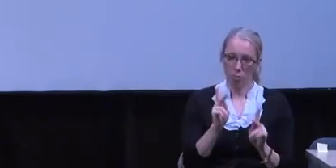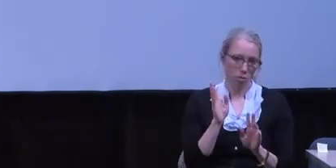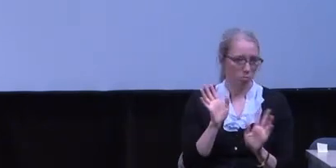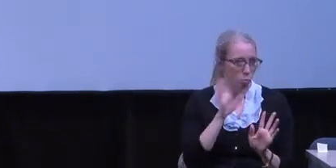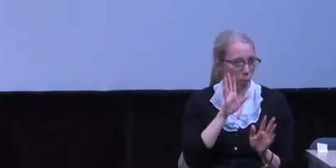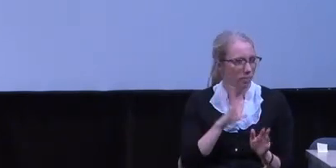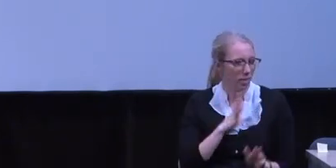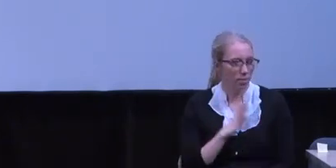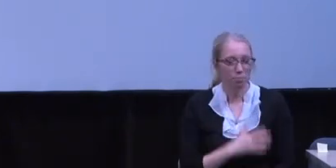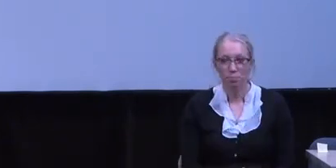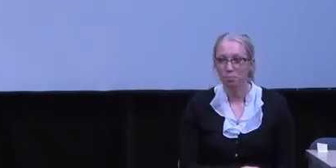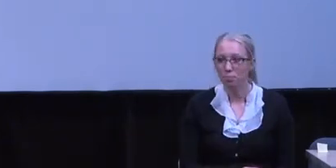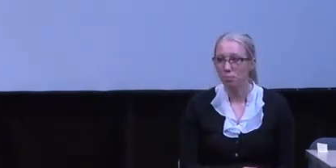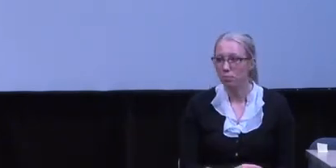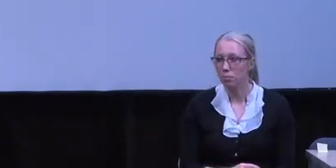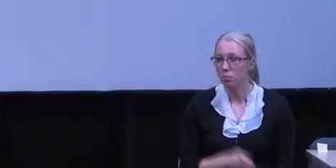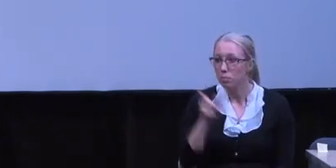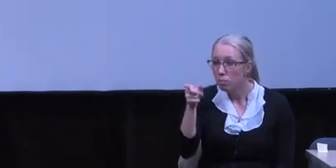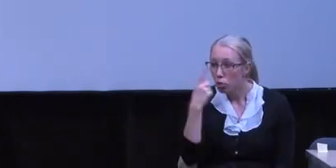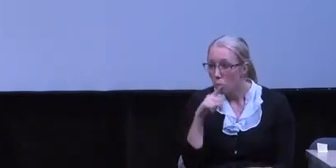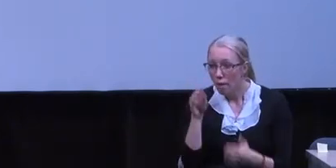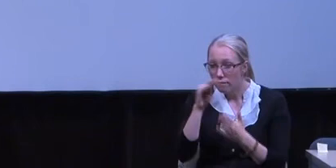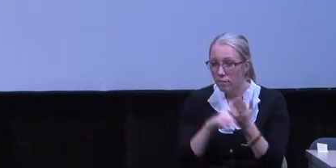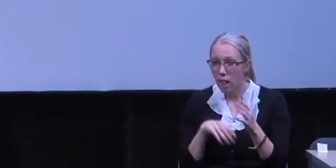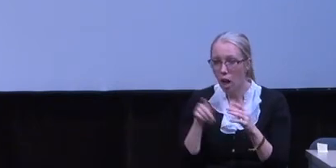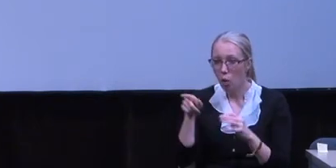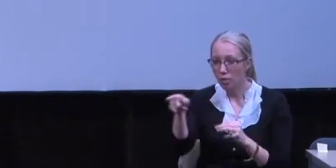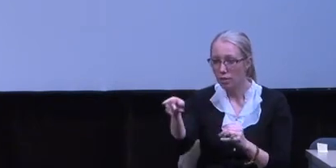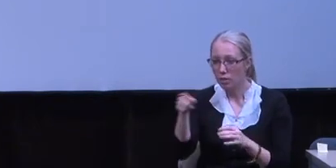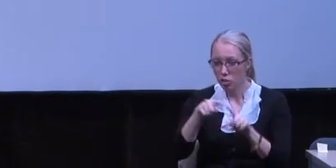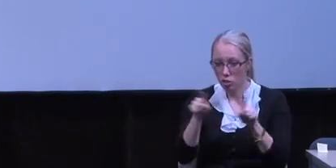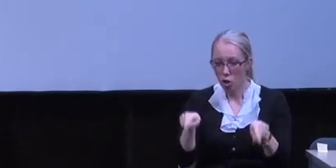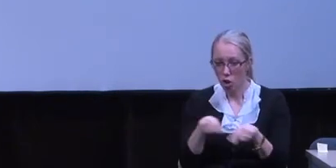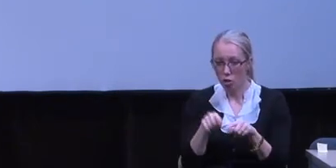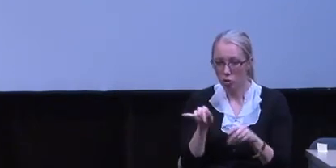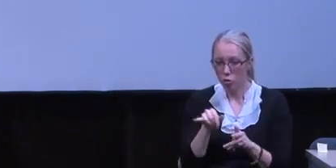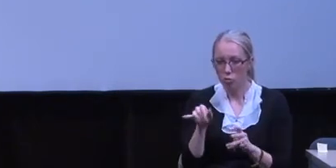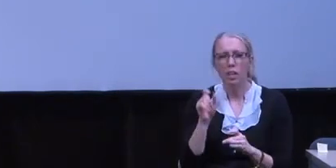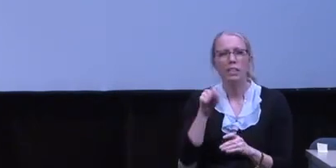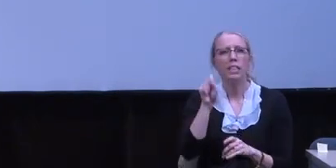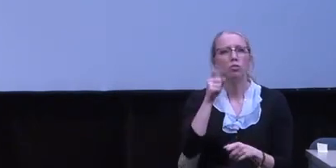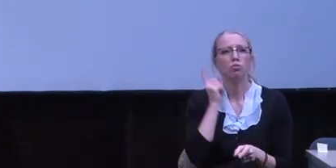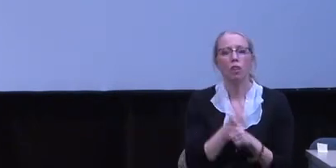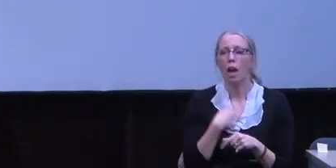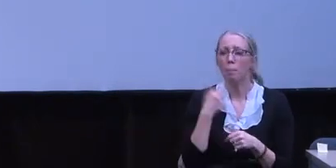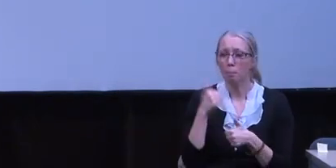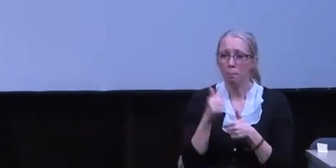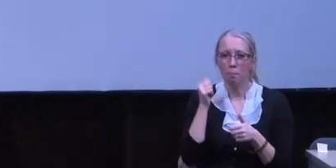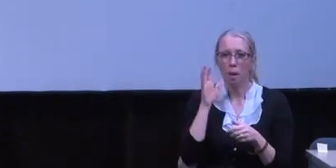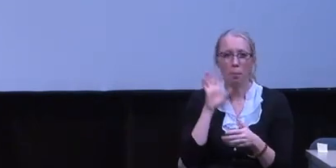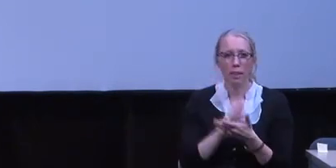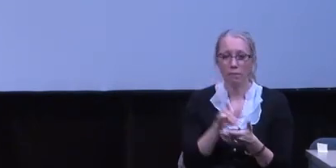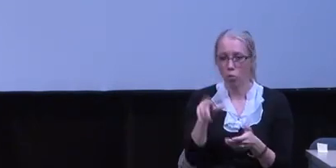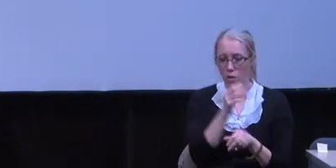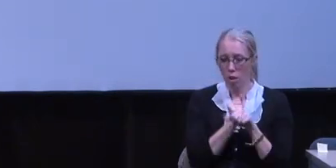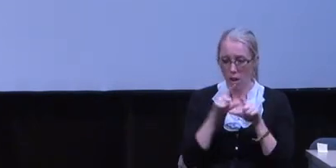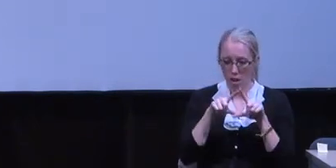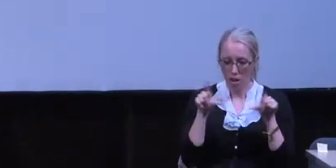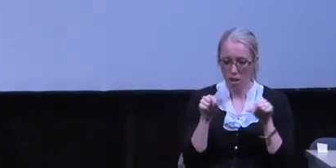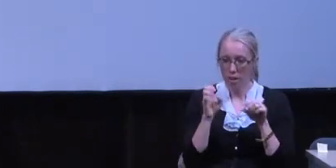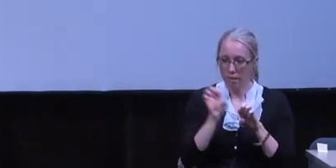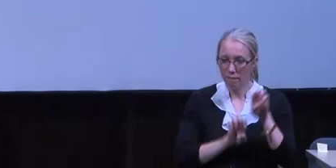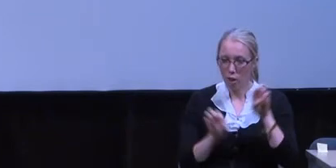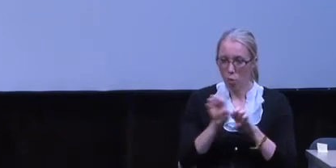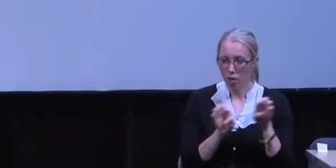That's all I have for you guys. Oh, and I believe you guys were provided evaluation sheets when you first came in. I know a